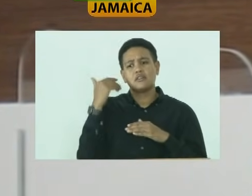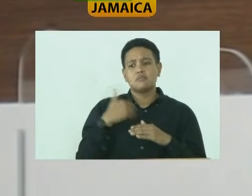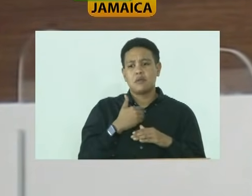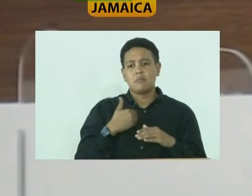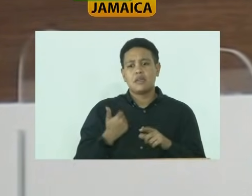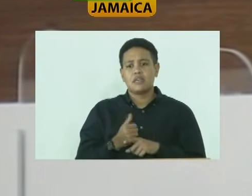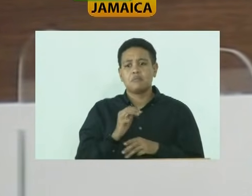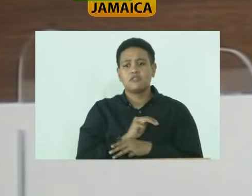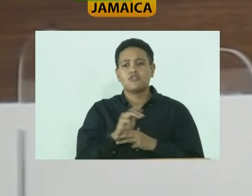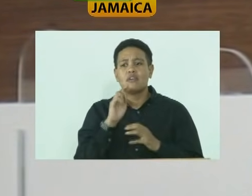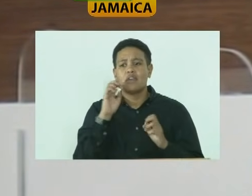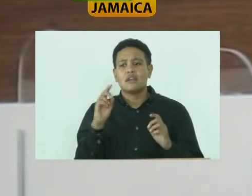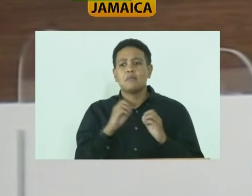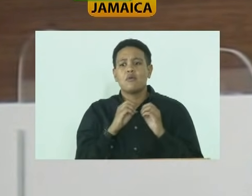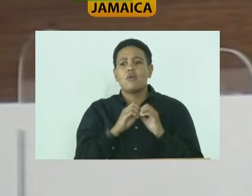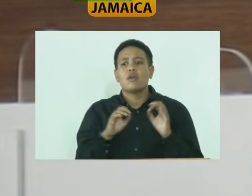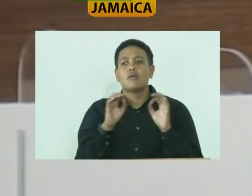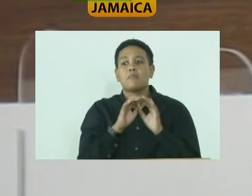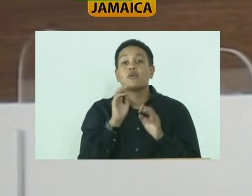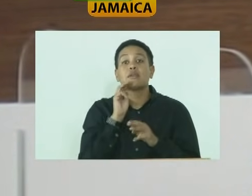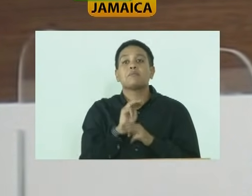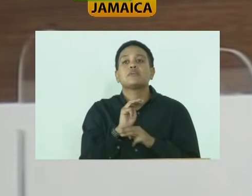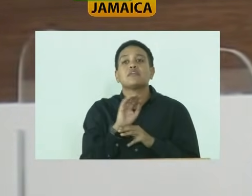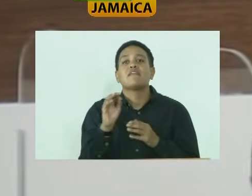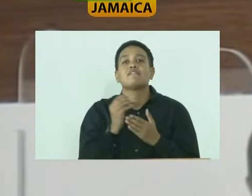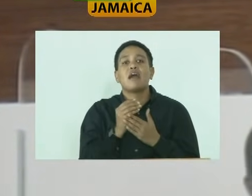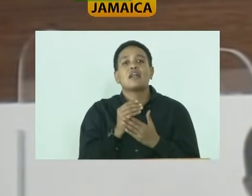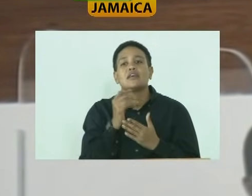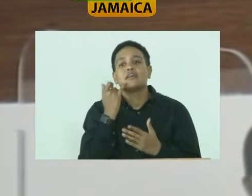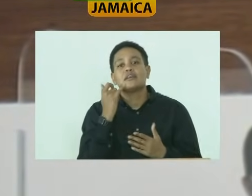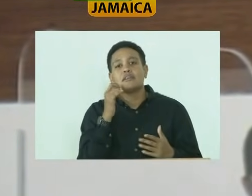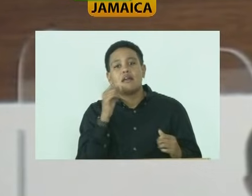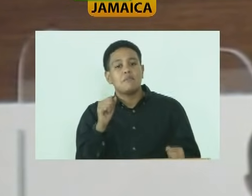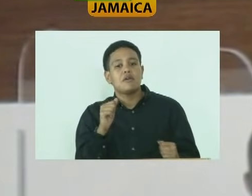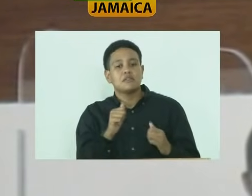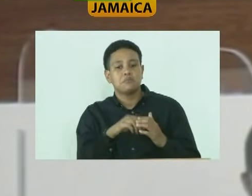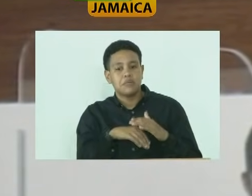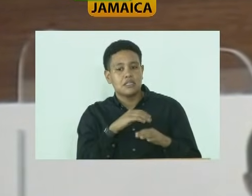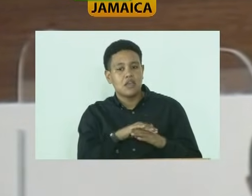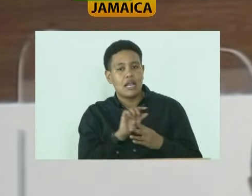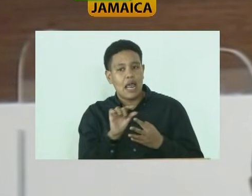Finance, without whom this would not be possible based on the allocations.